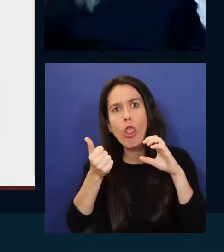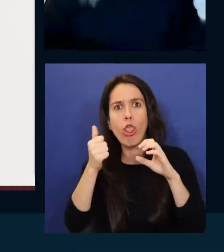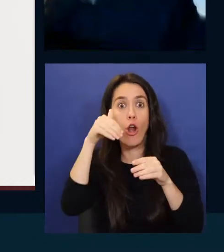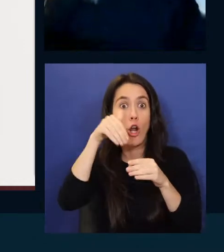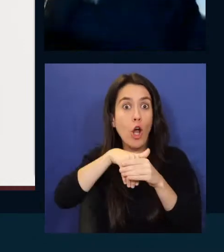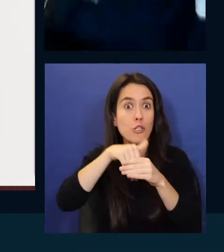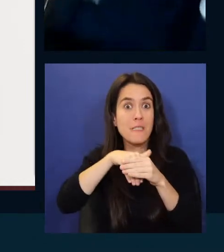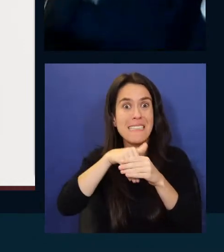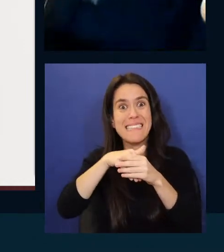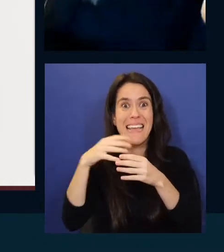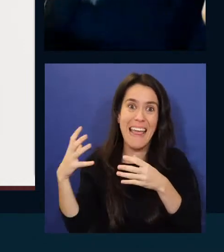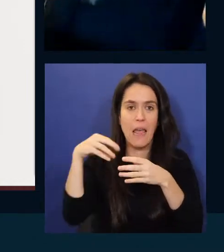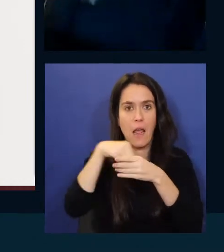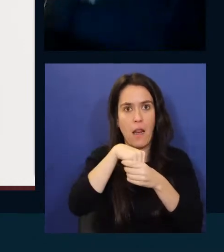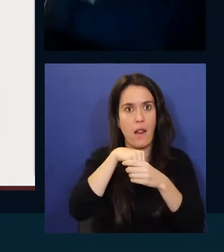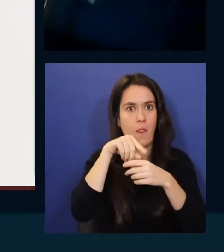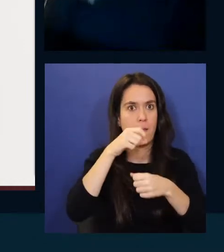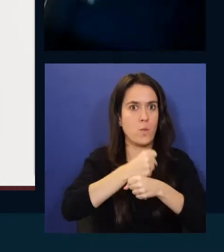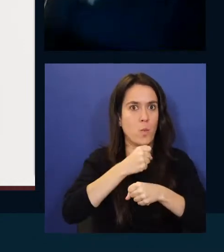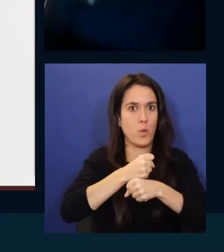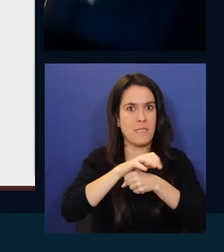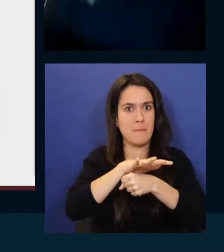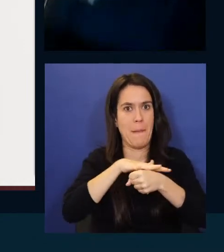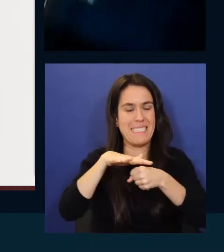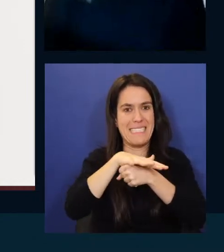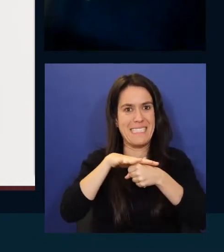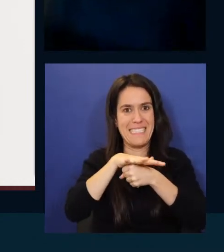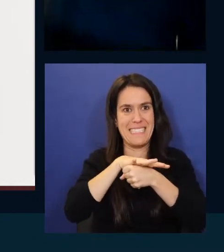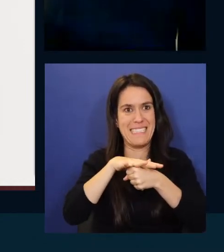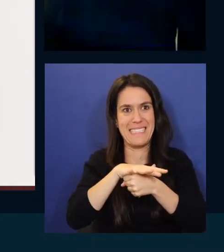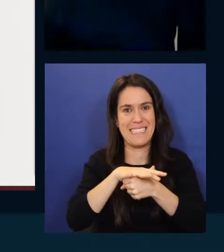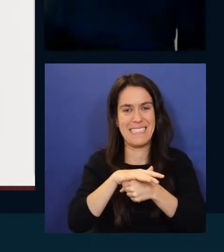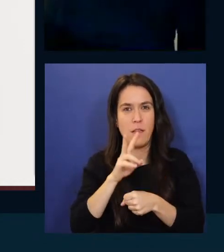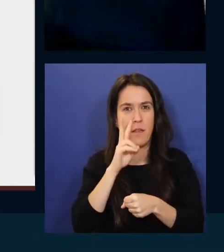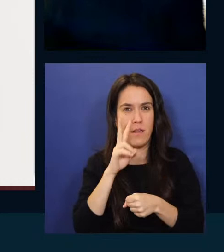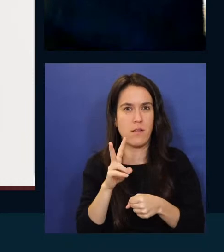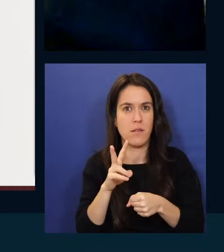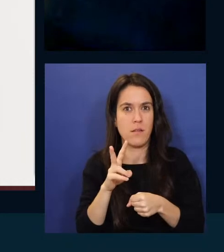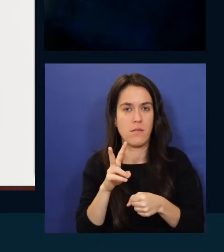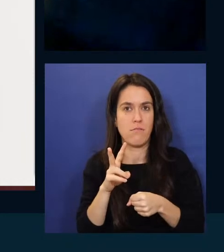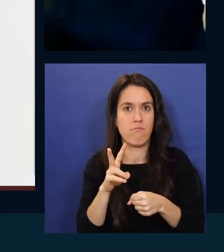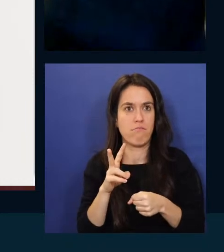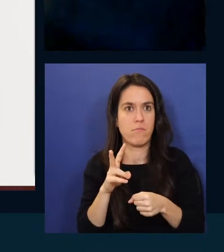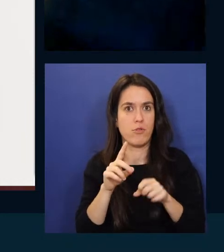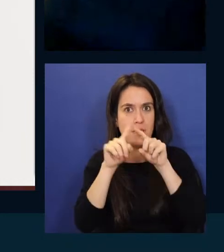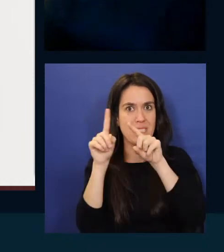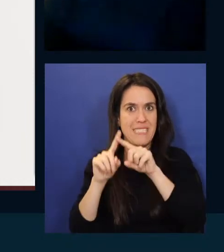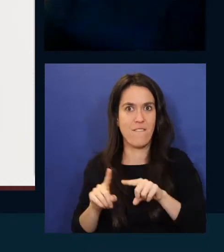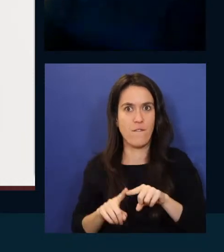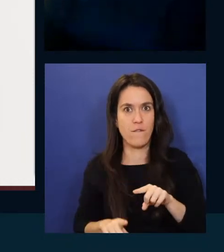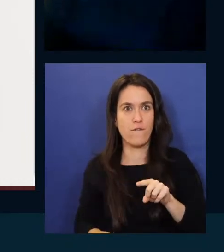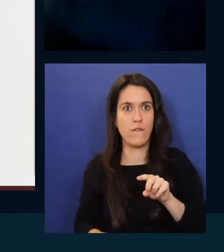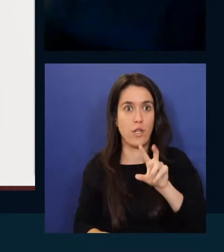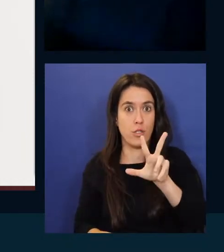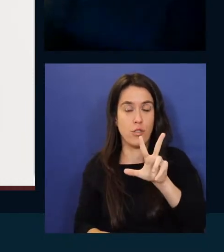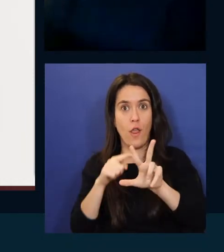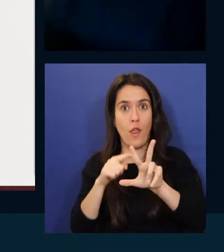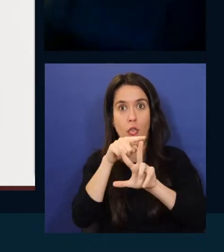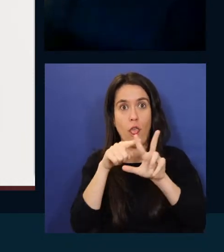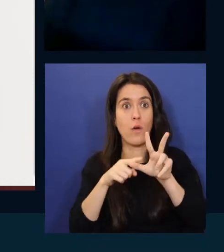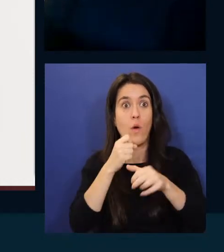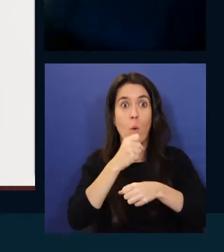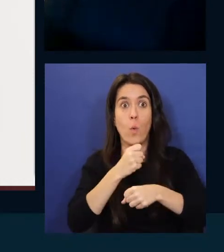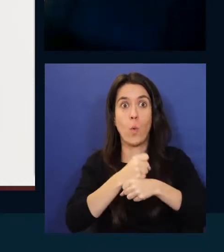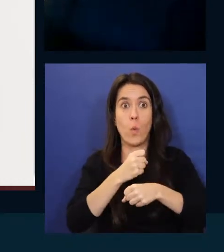within my workspace. So you can see here I have the 3 pink ones. Those are workspaces. And then I have